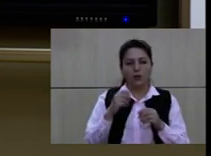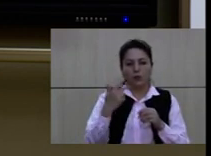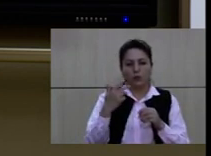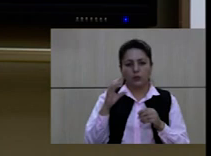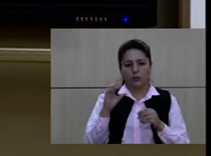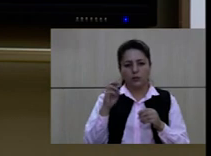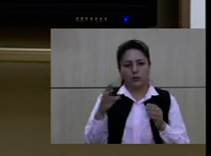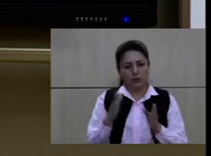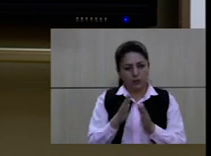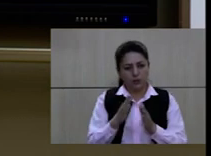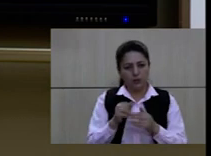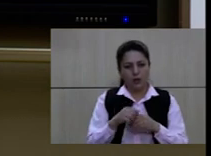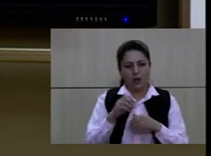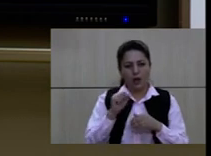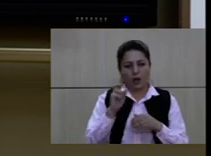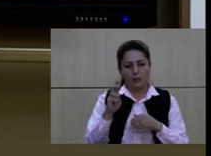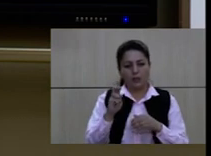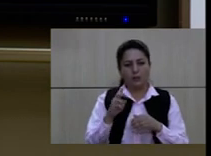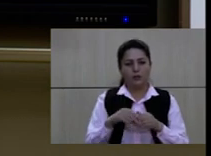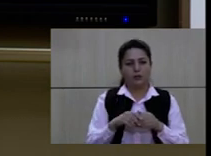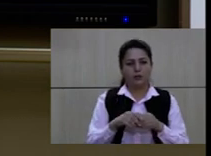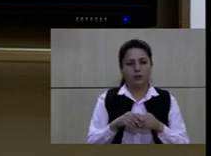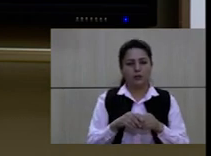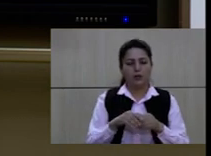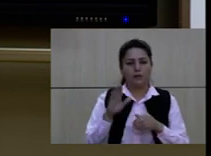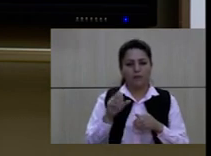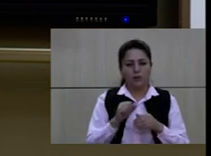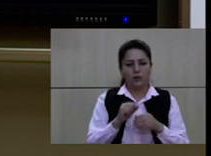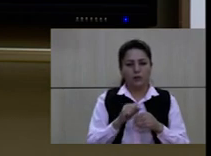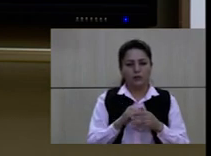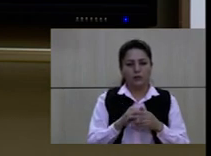sm qisqa ABdan. Va